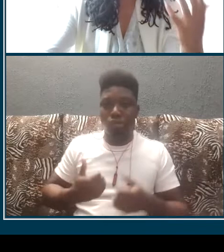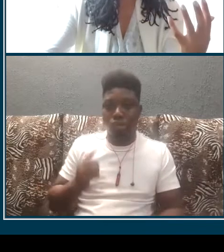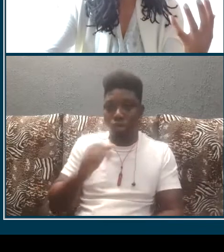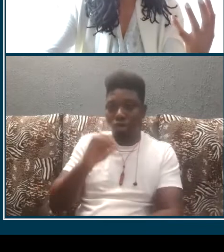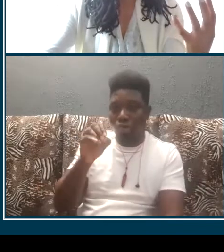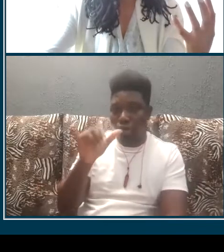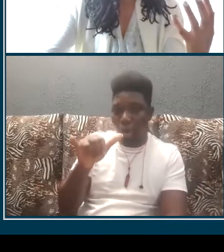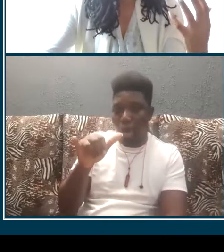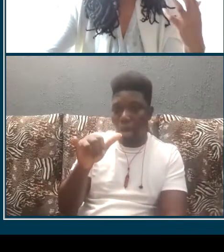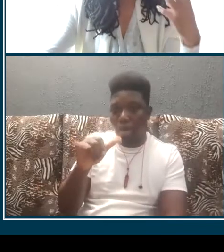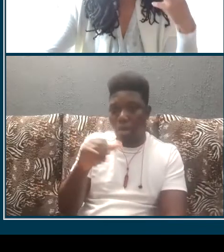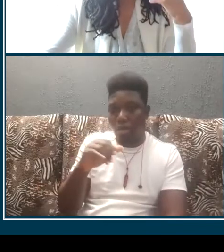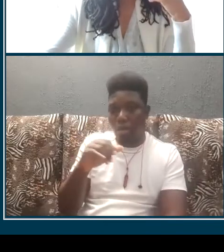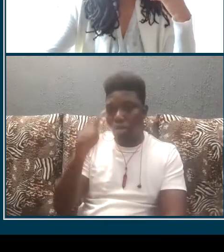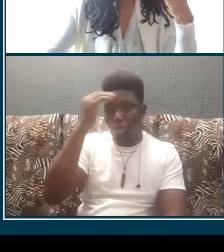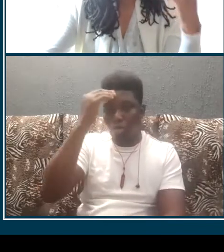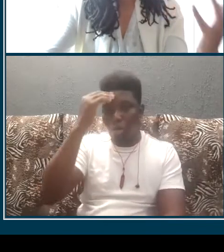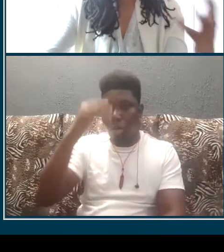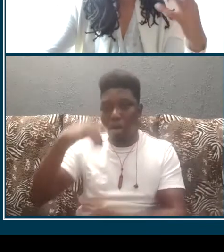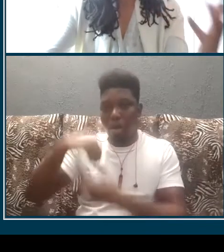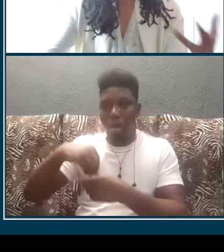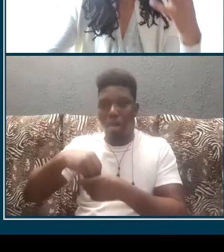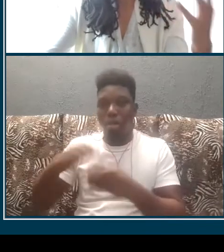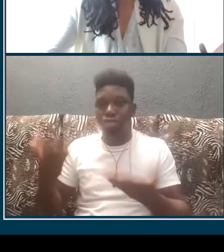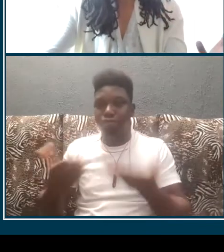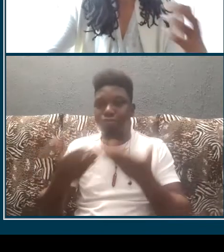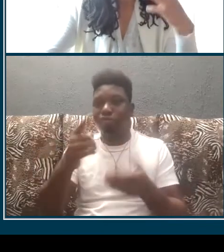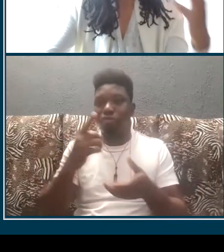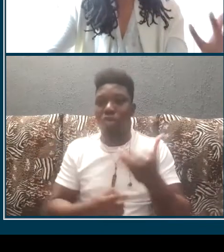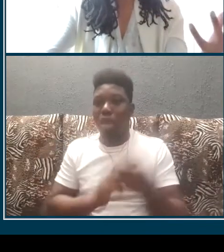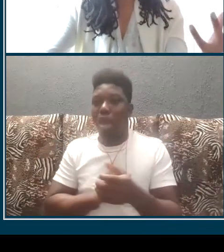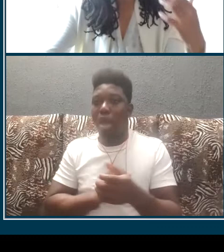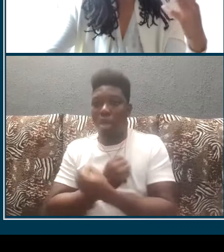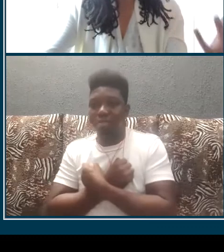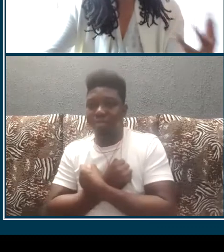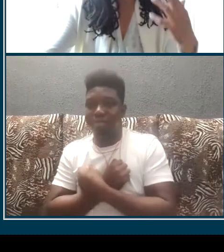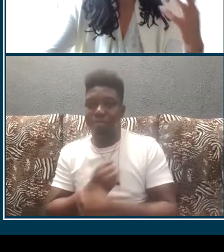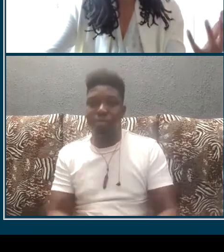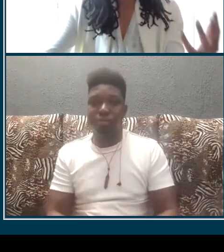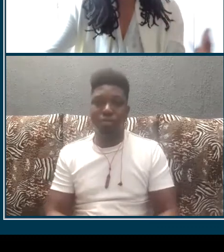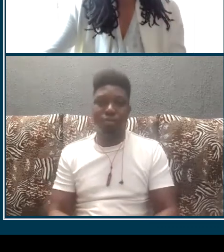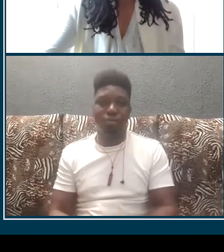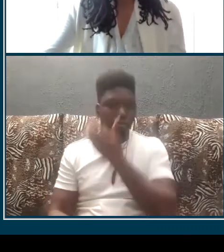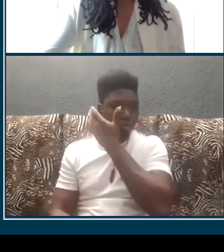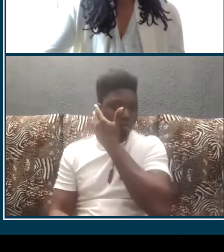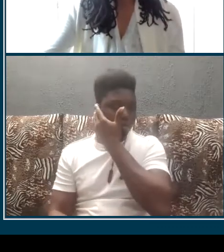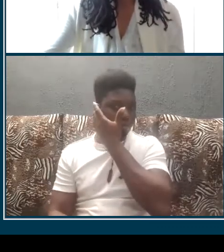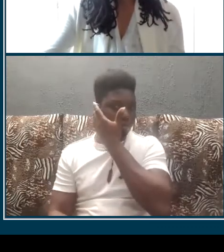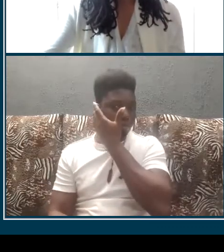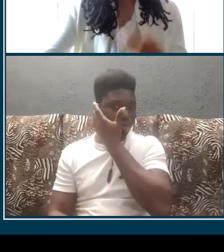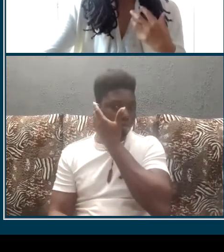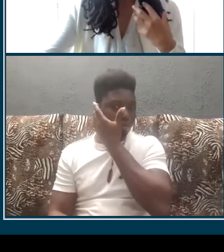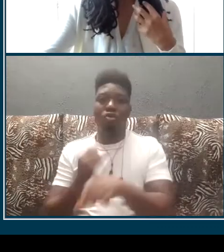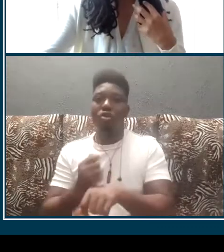I love is that in seeing Laura Kay working on the production of